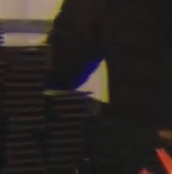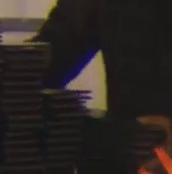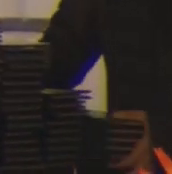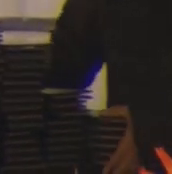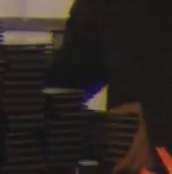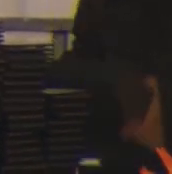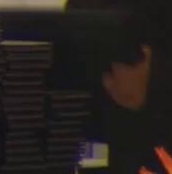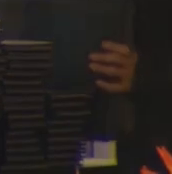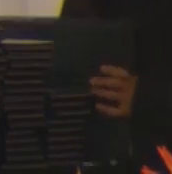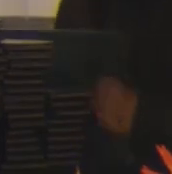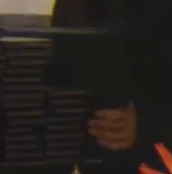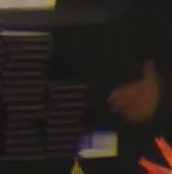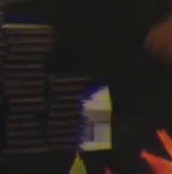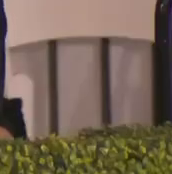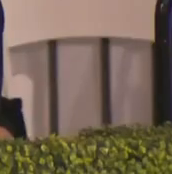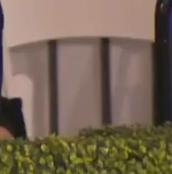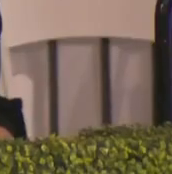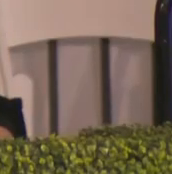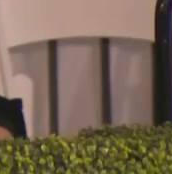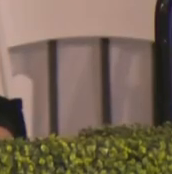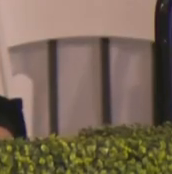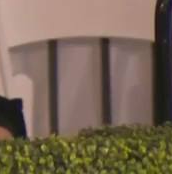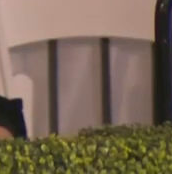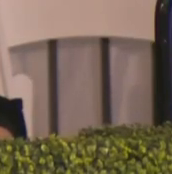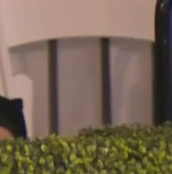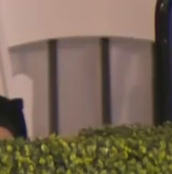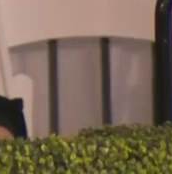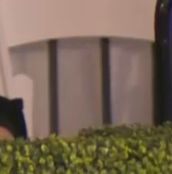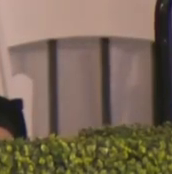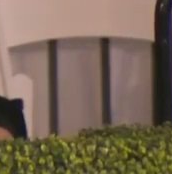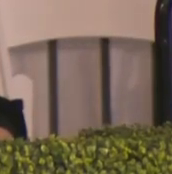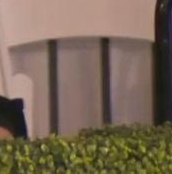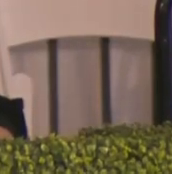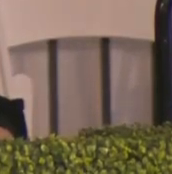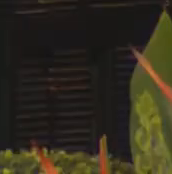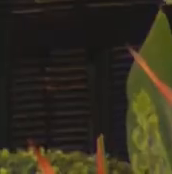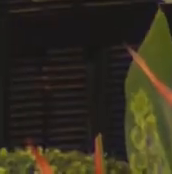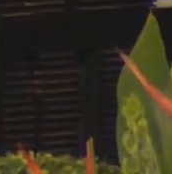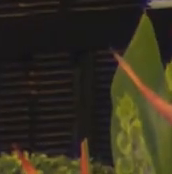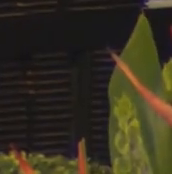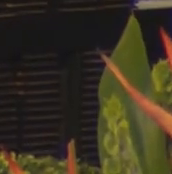Karen Bering. Andres Angel Valdez.